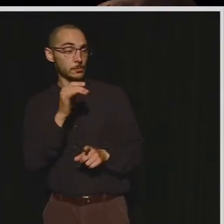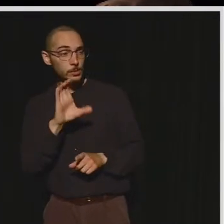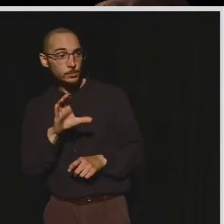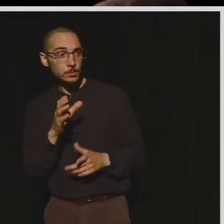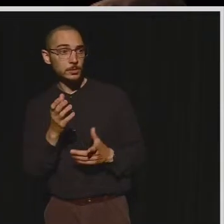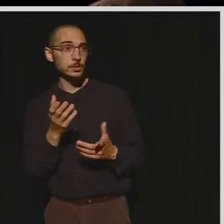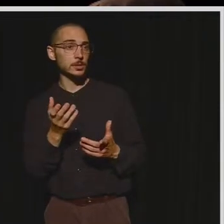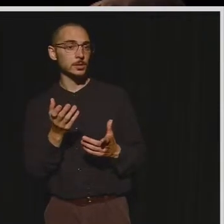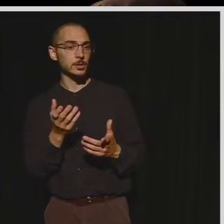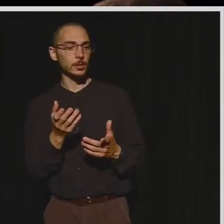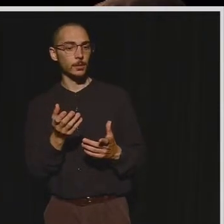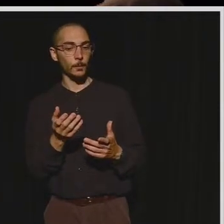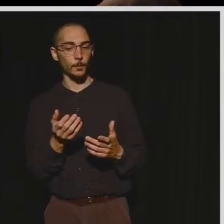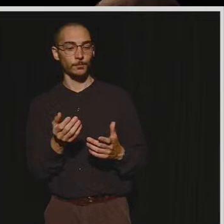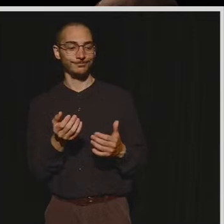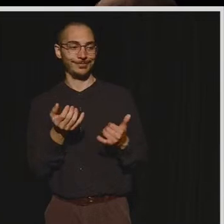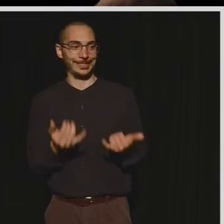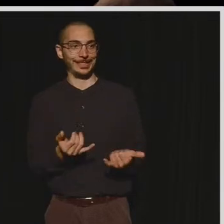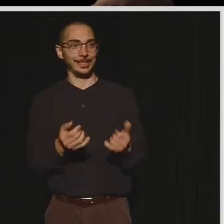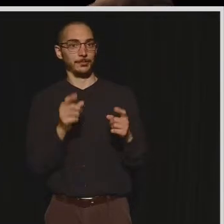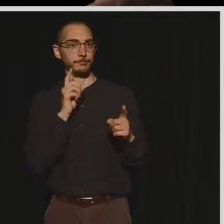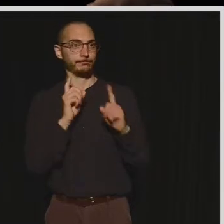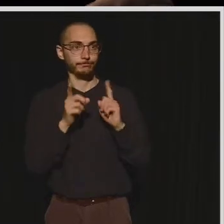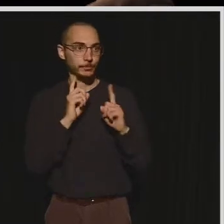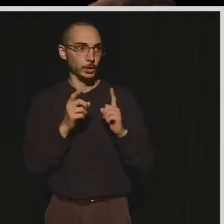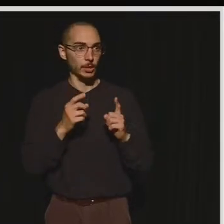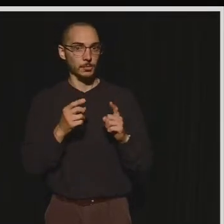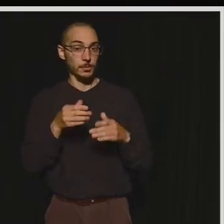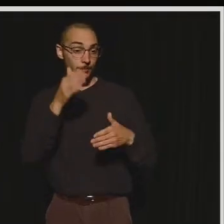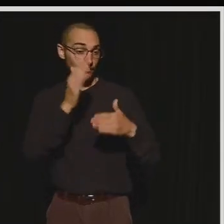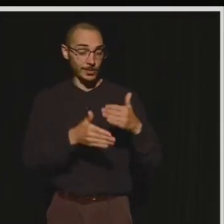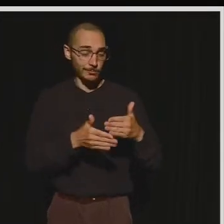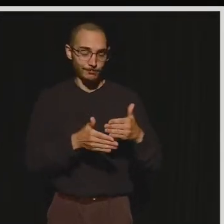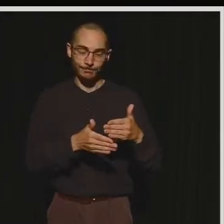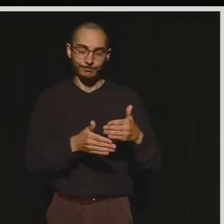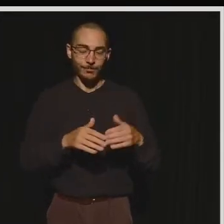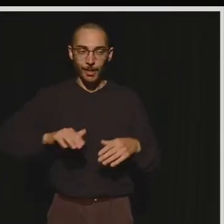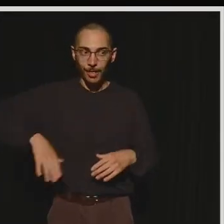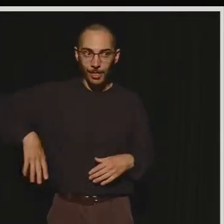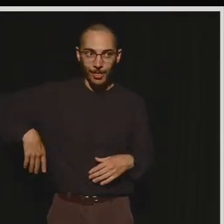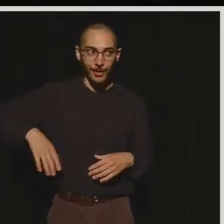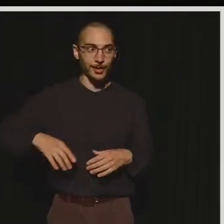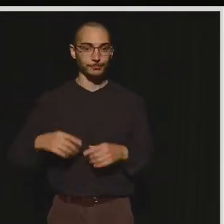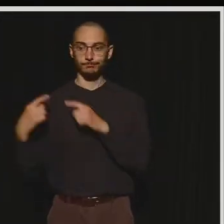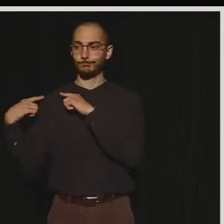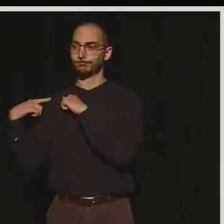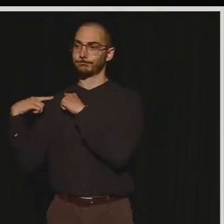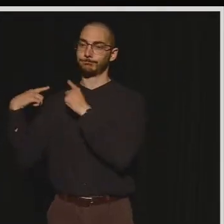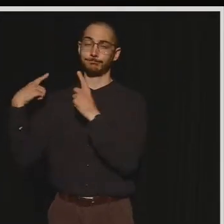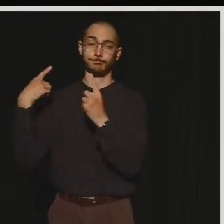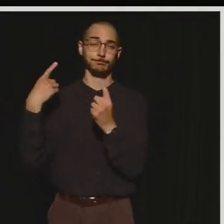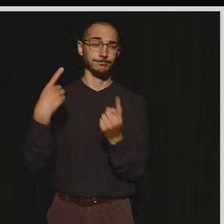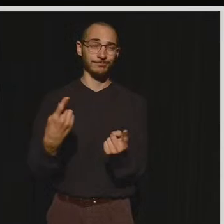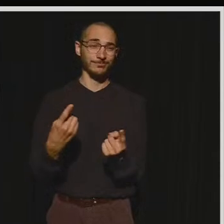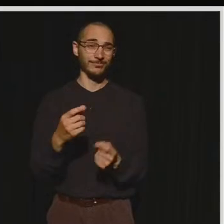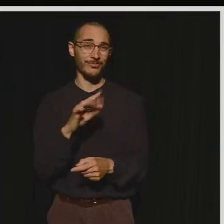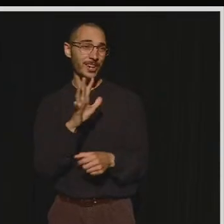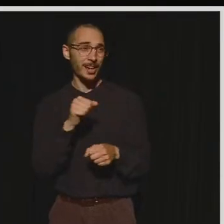This conversation is still happening, and it has been happening for a long time, as Kona mentioned. It's not just 5 years